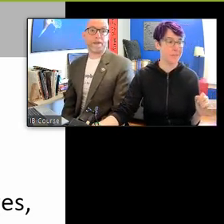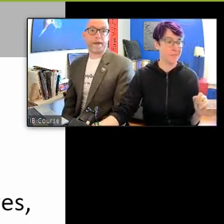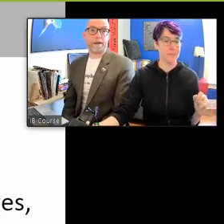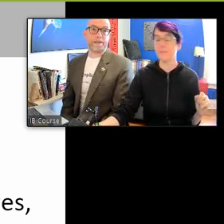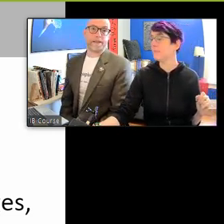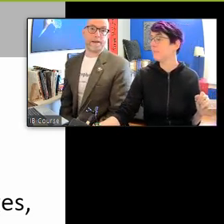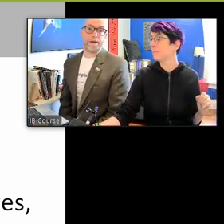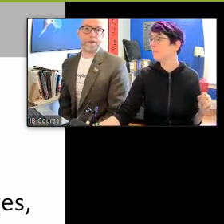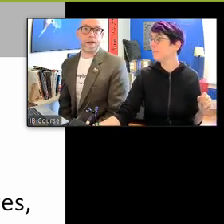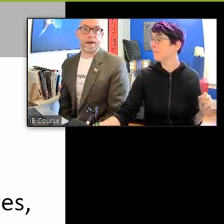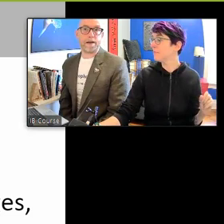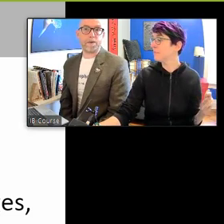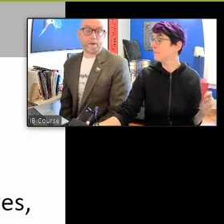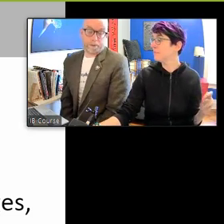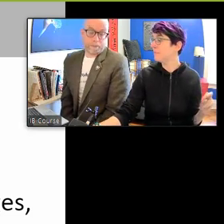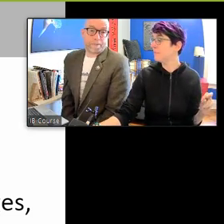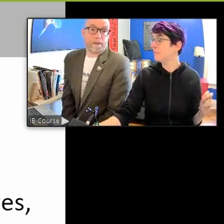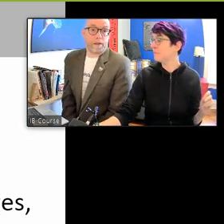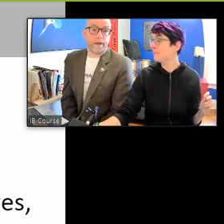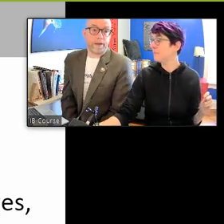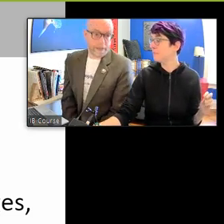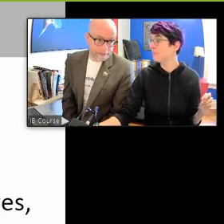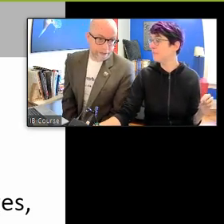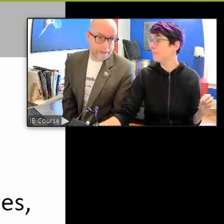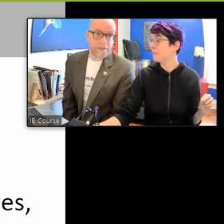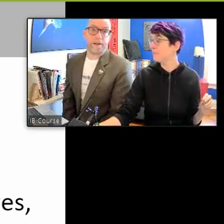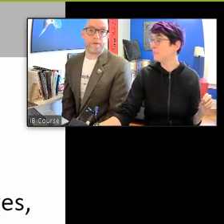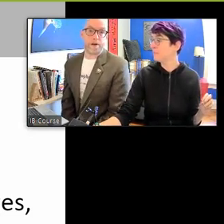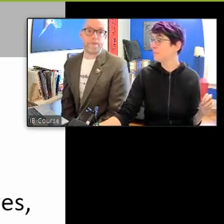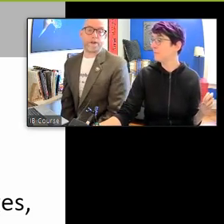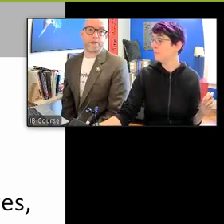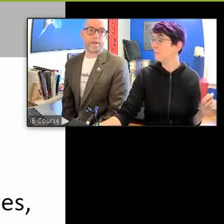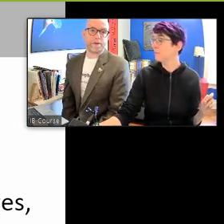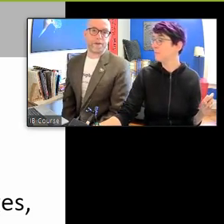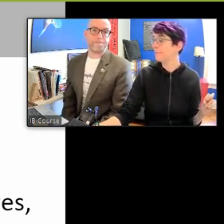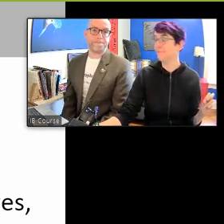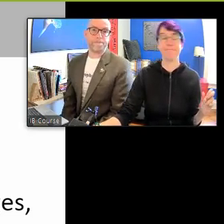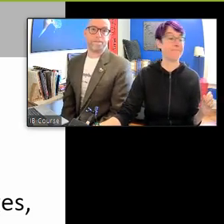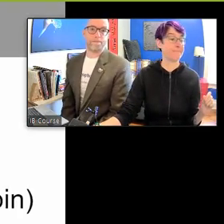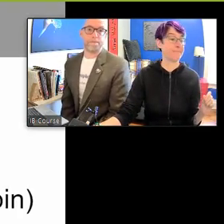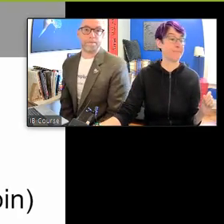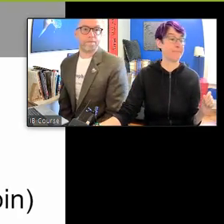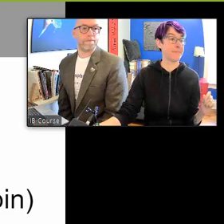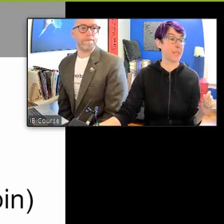might think instead of, we might be looking, as that says, for convergent evolution.